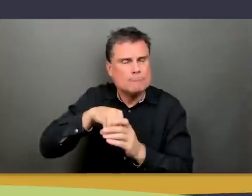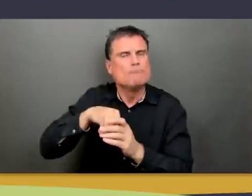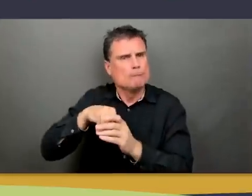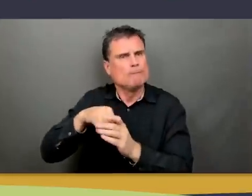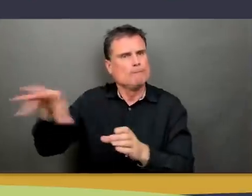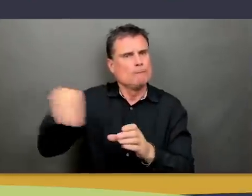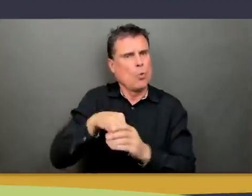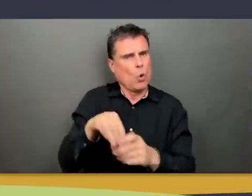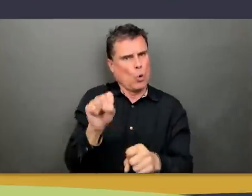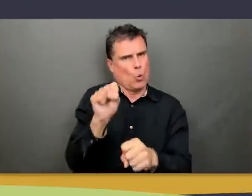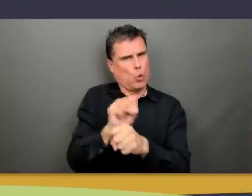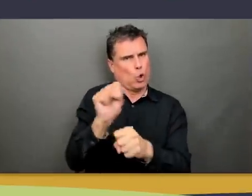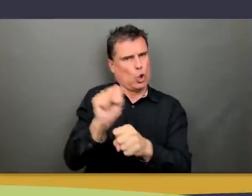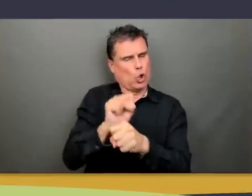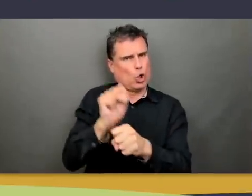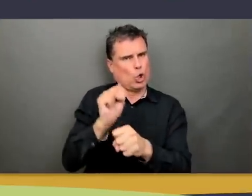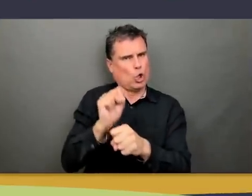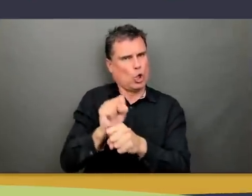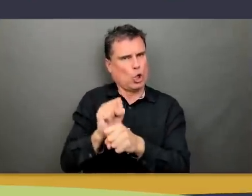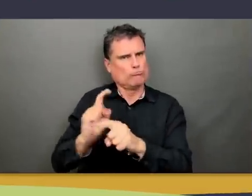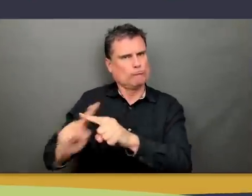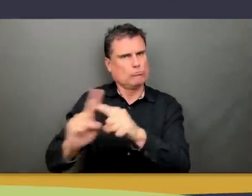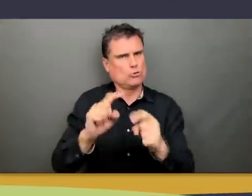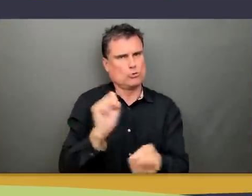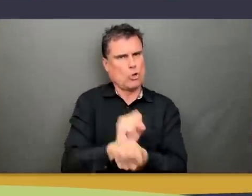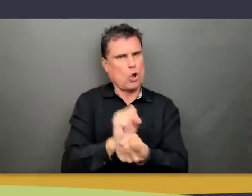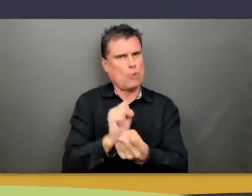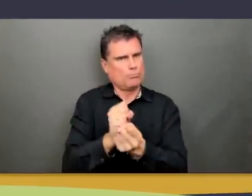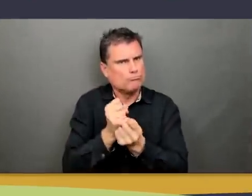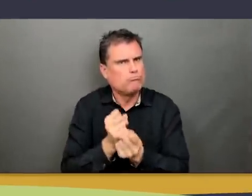better. And